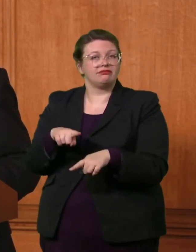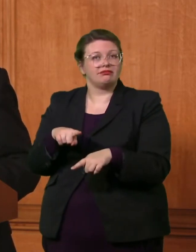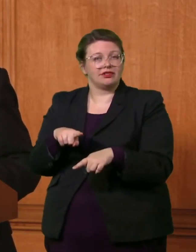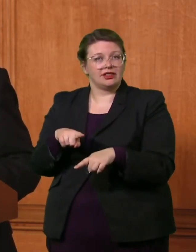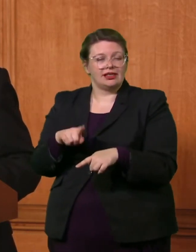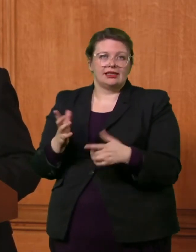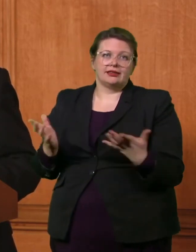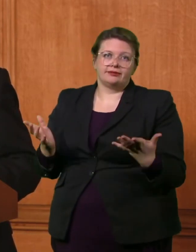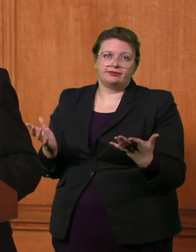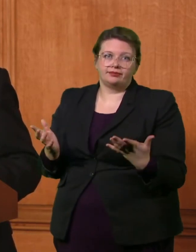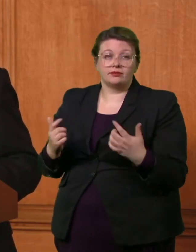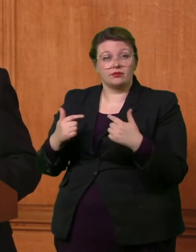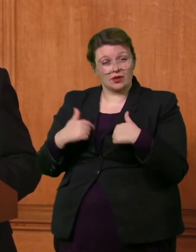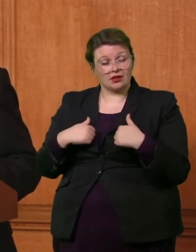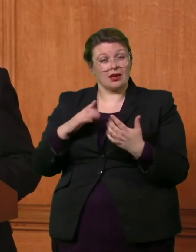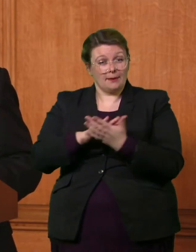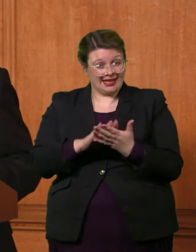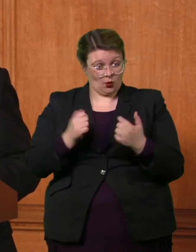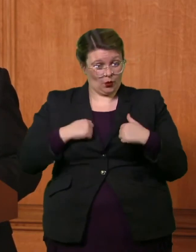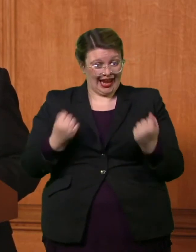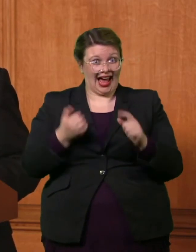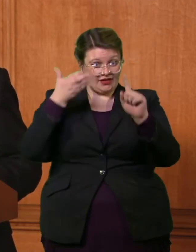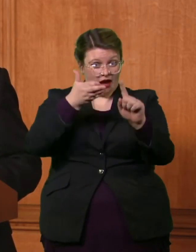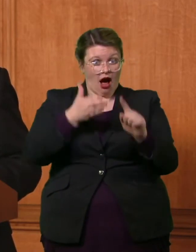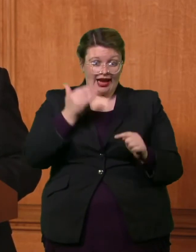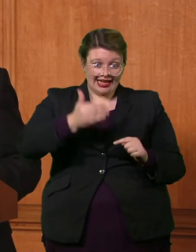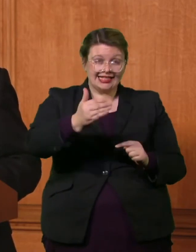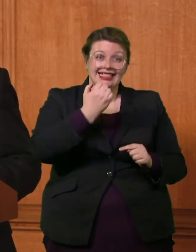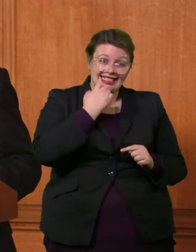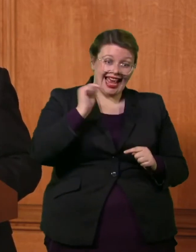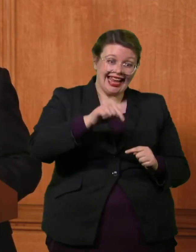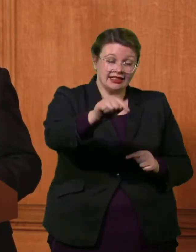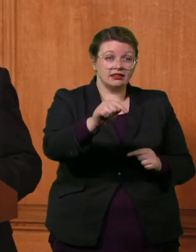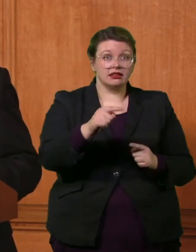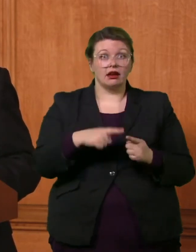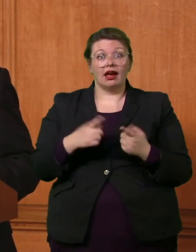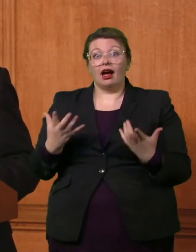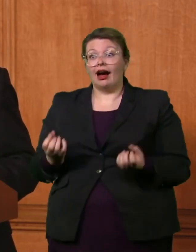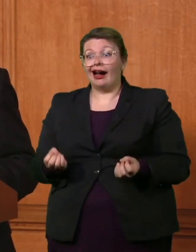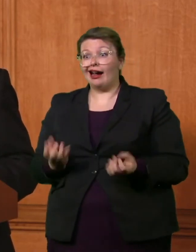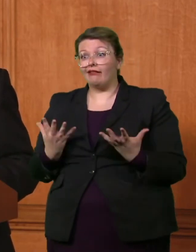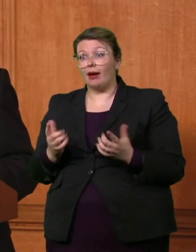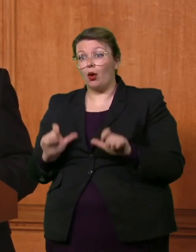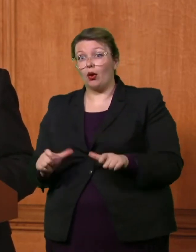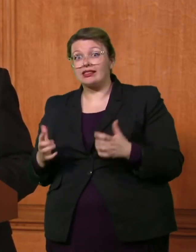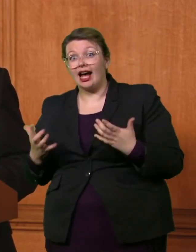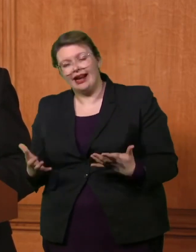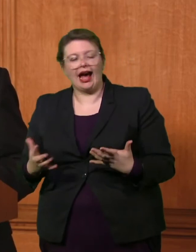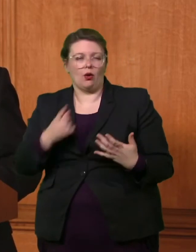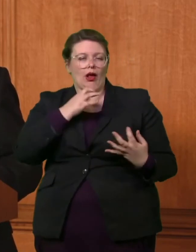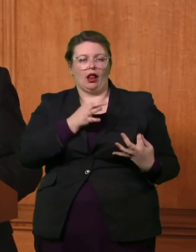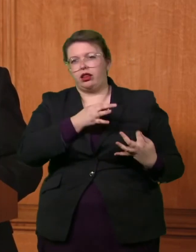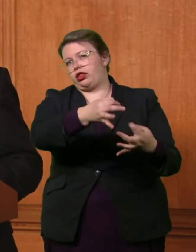milestones set on the roadmap. And, you know, it's just a collective effort. It is actually up to